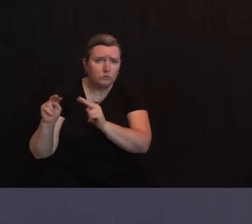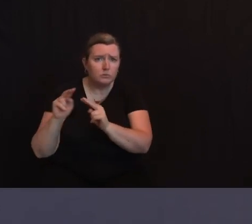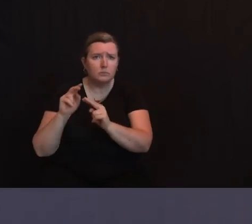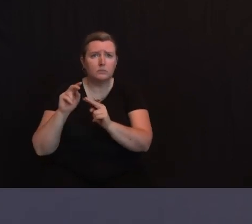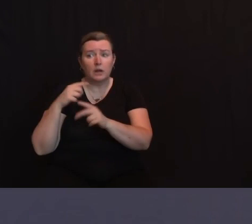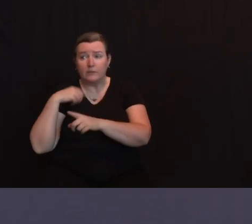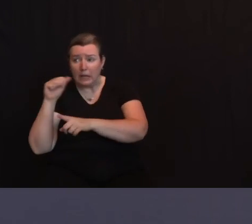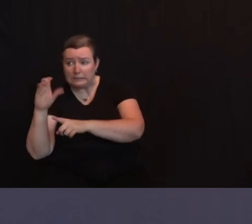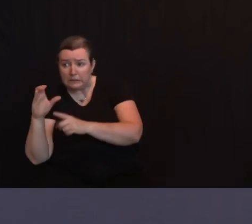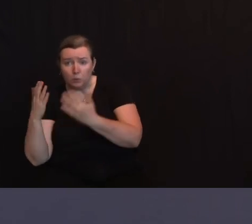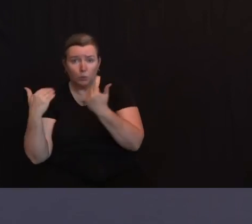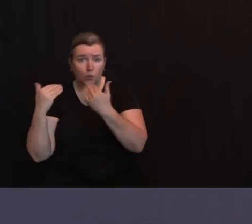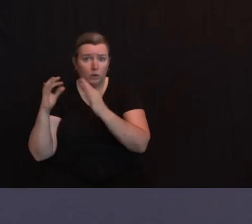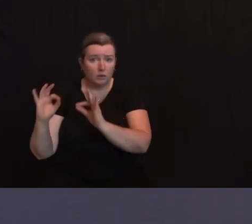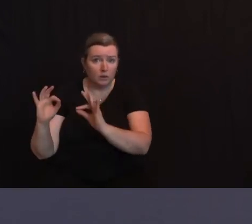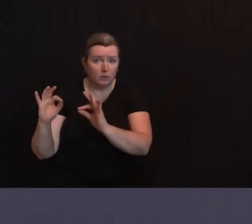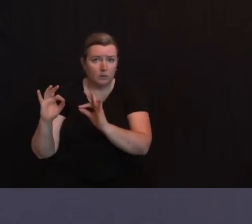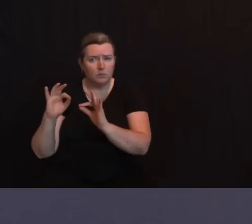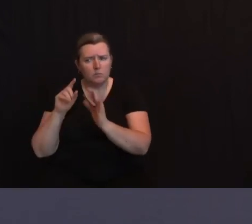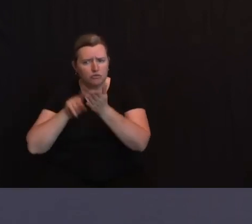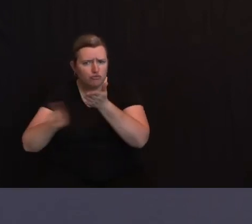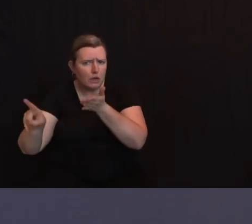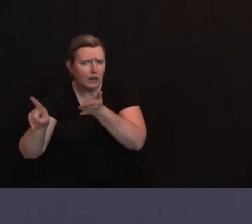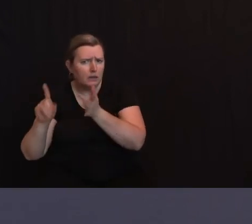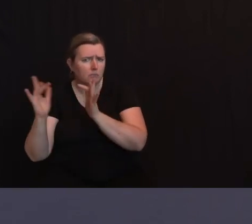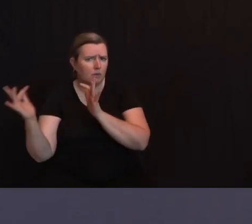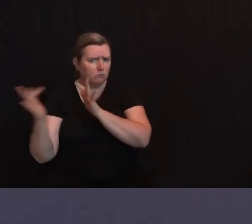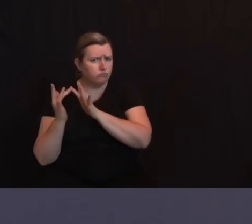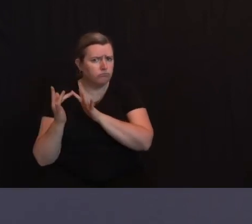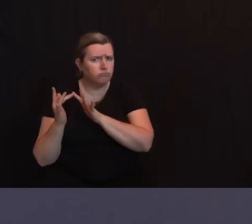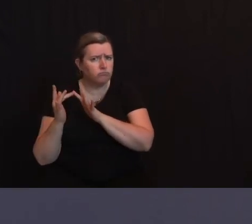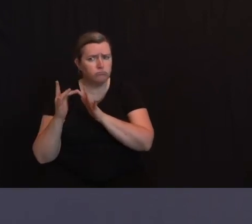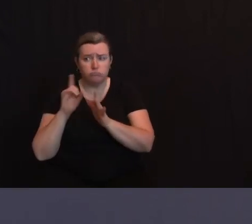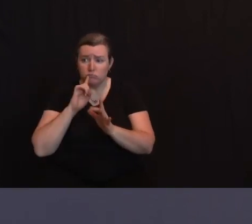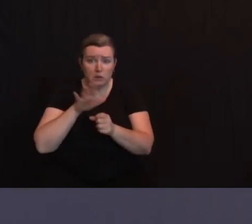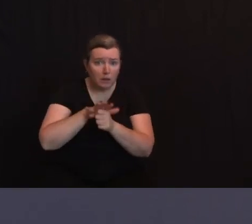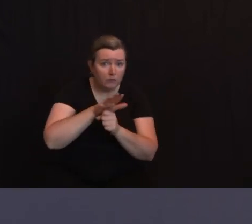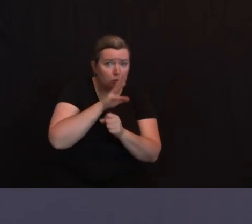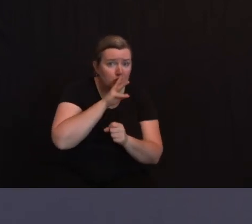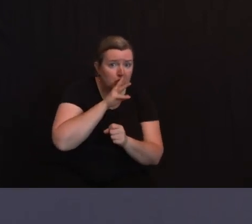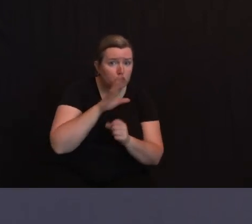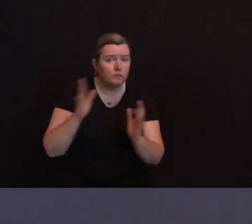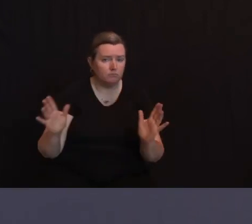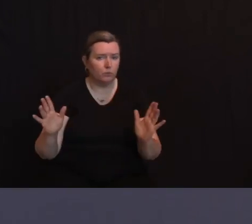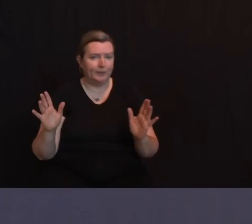cool, that they've got access to water and whatnot. These are